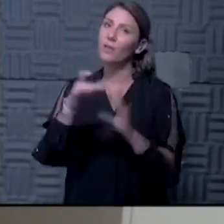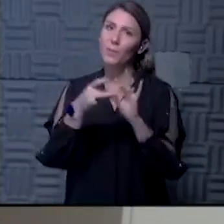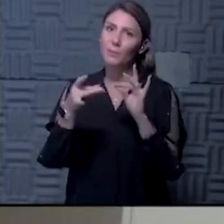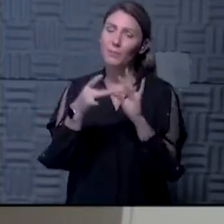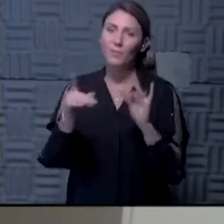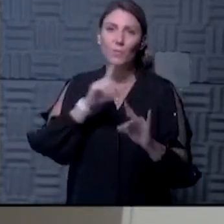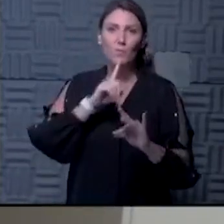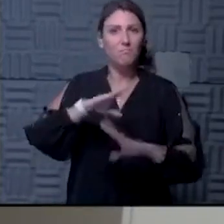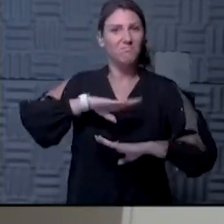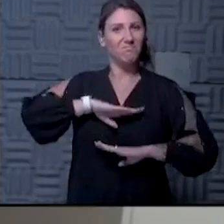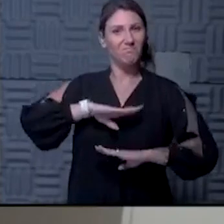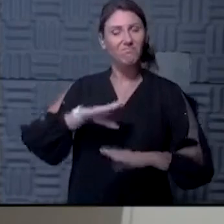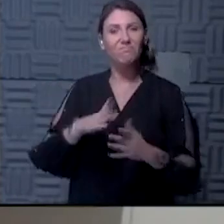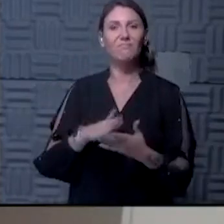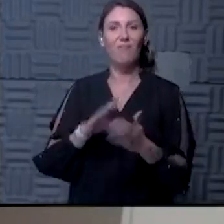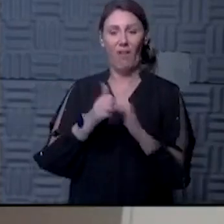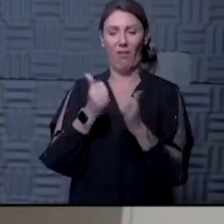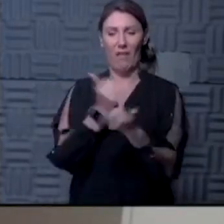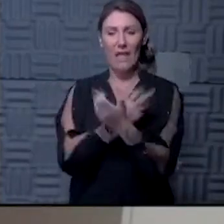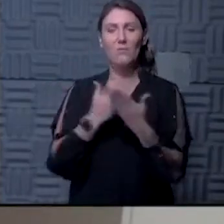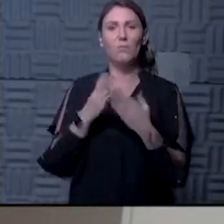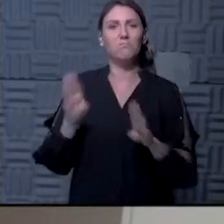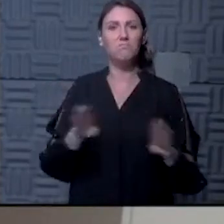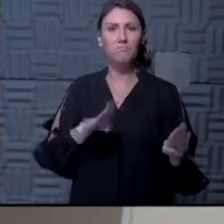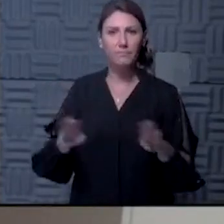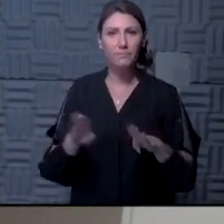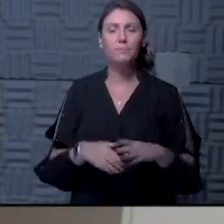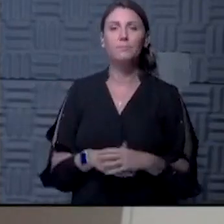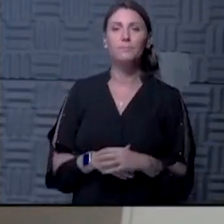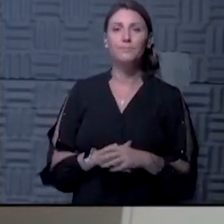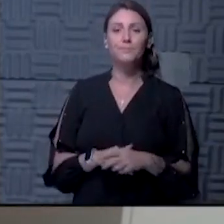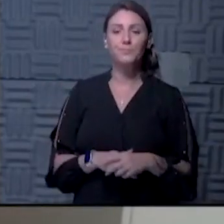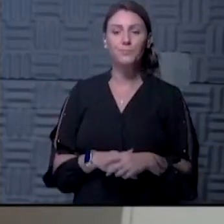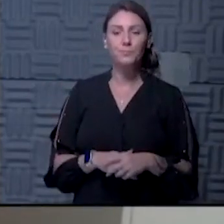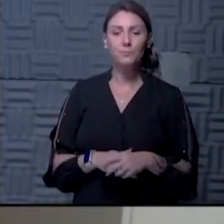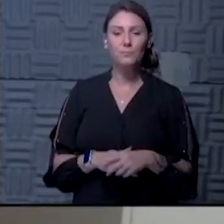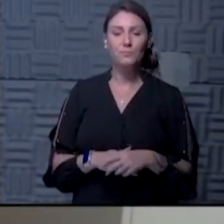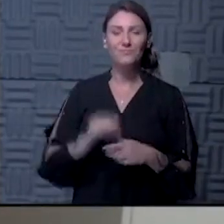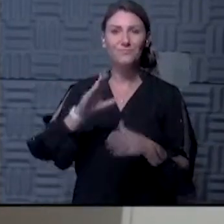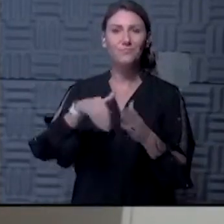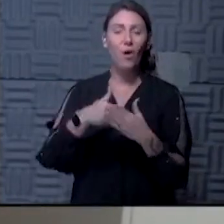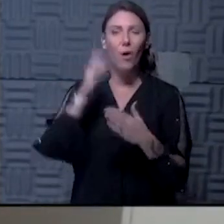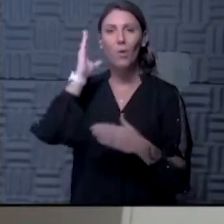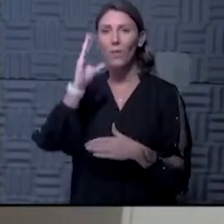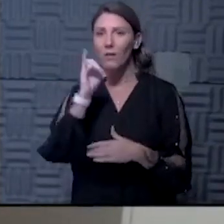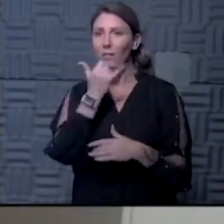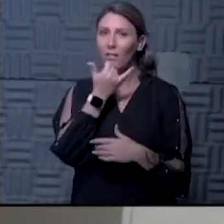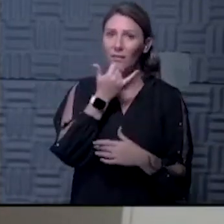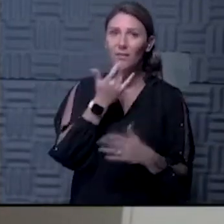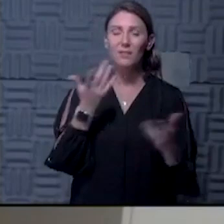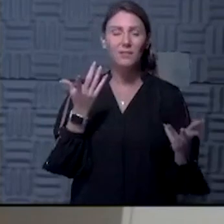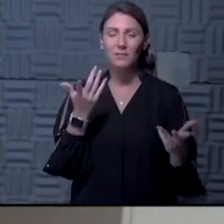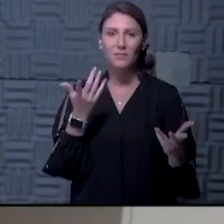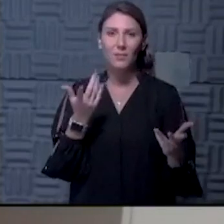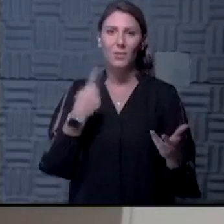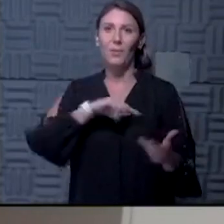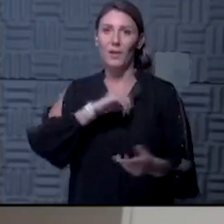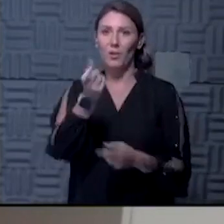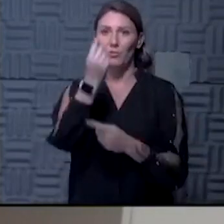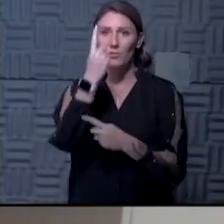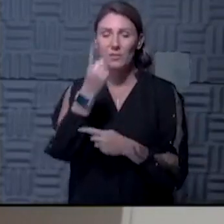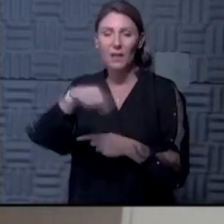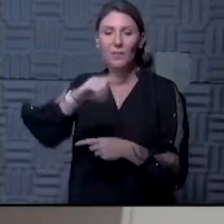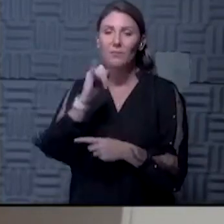really happy about how everybody conducted themselves. And we're all going to make mistakes. We all understand that certainly those mistakes